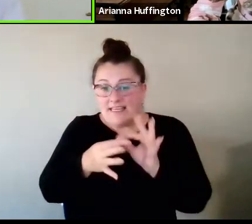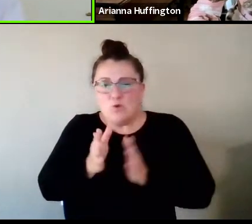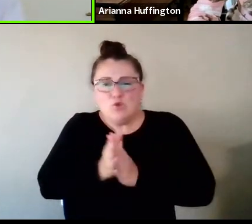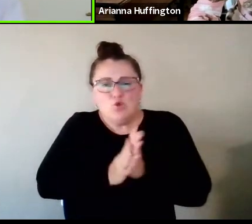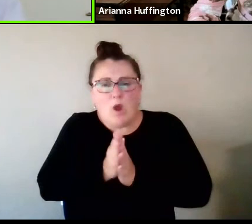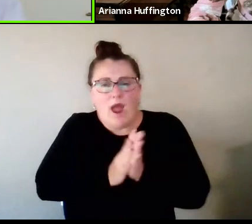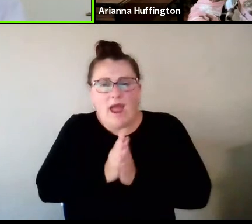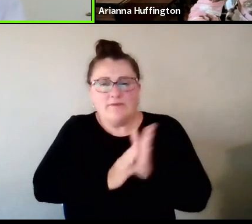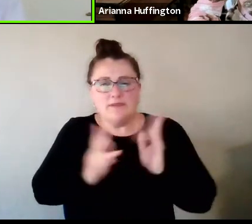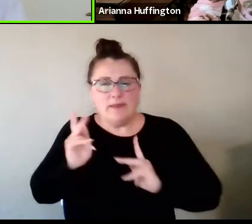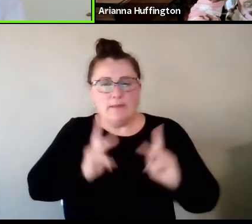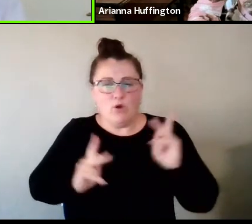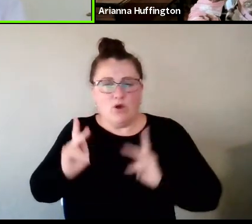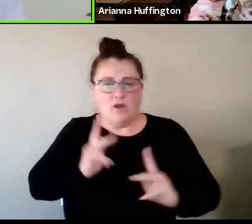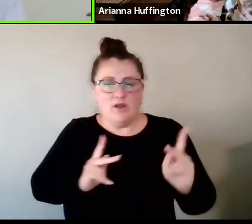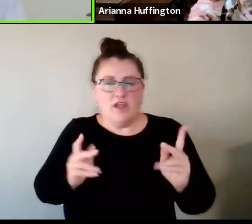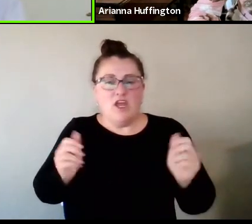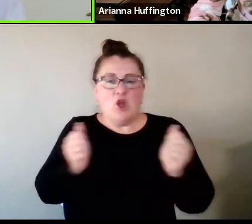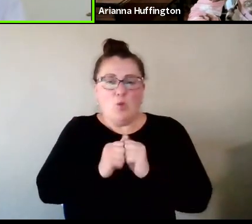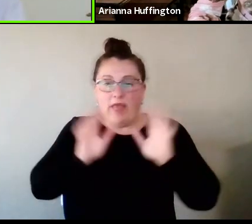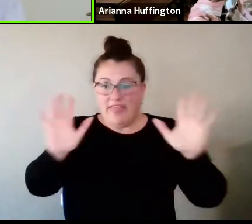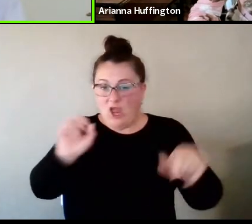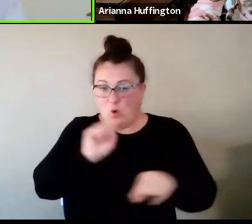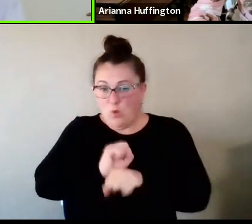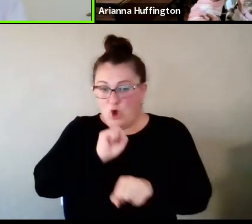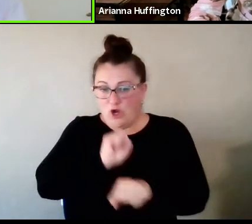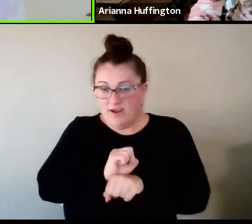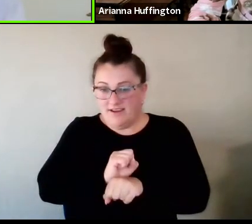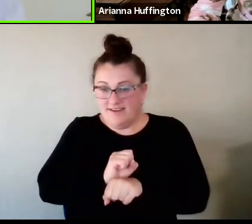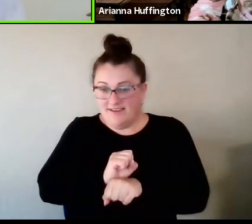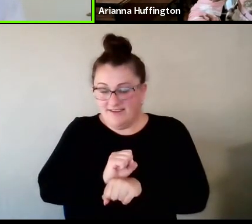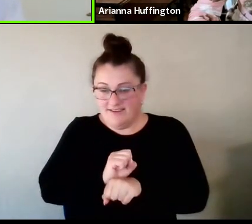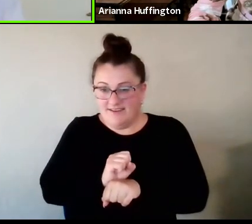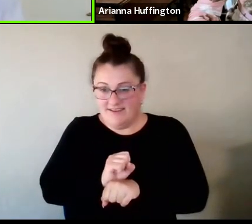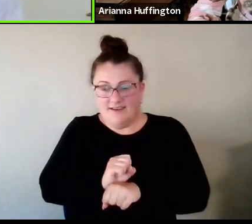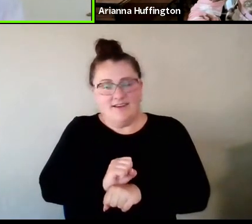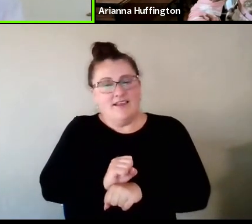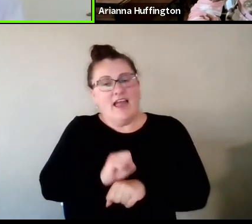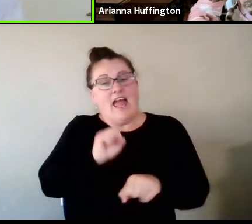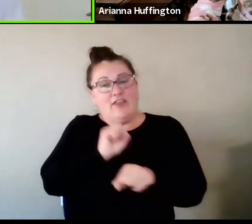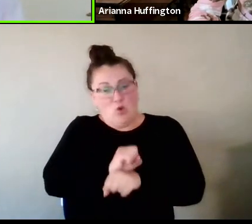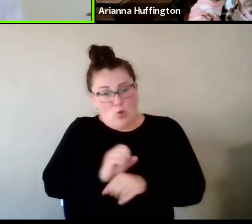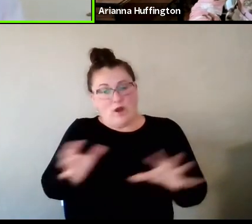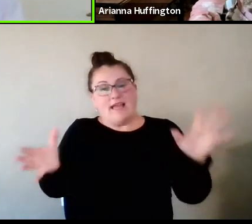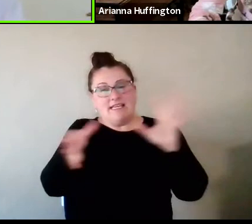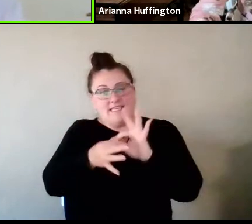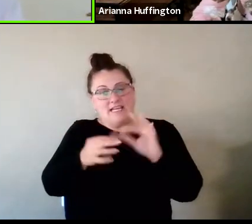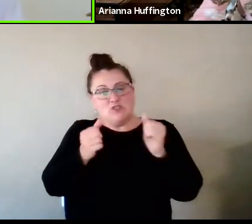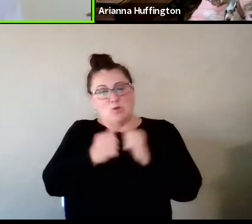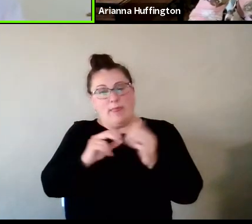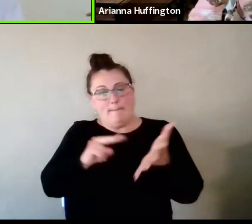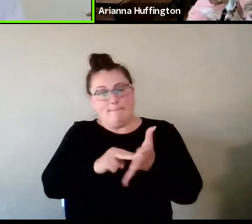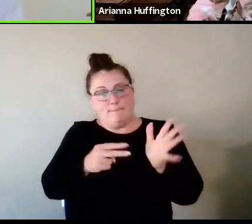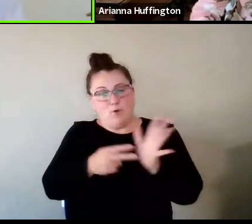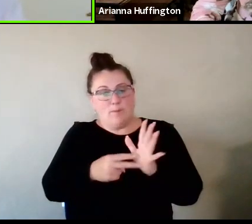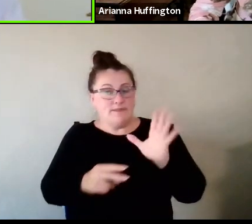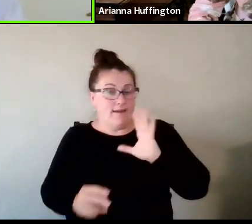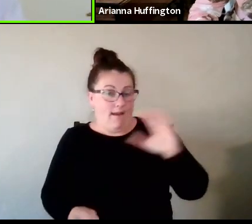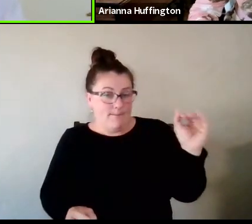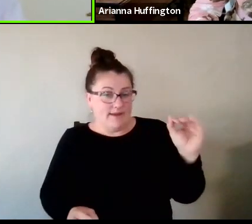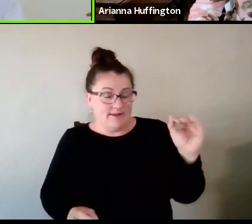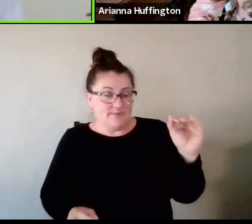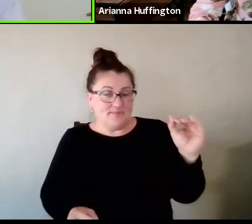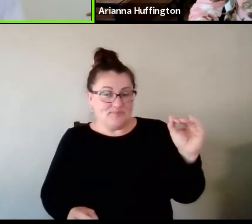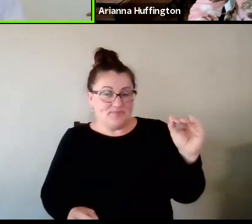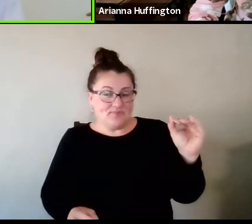people with their work, and then, you know, how the work connects with the purpose of the company. I shared with